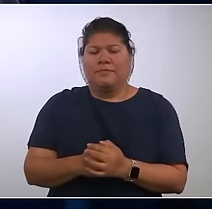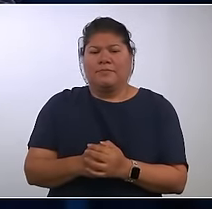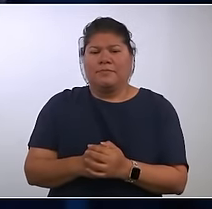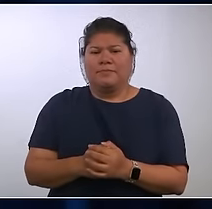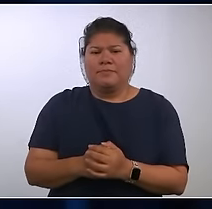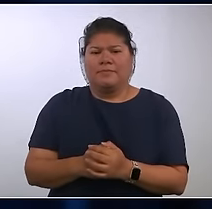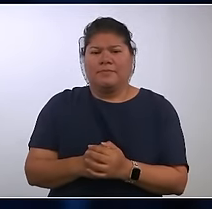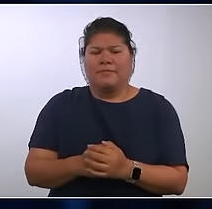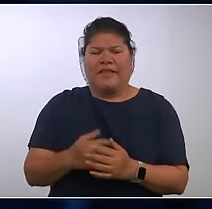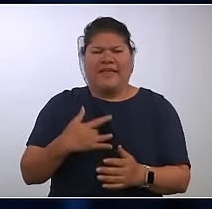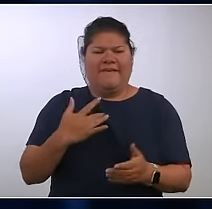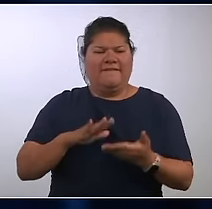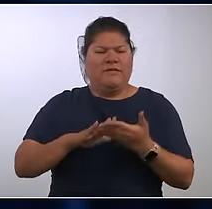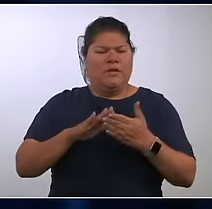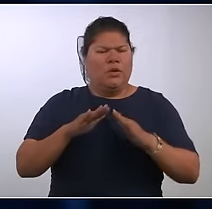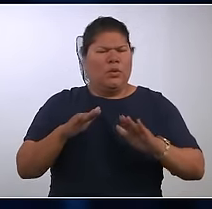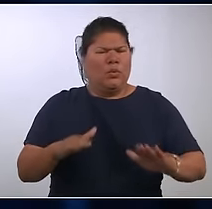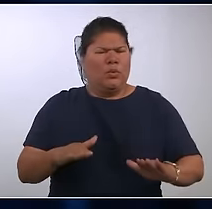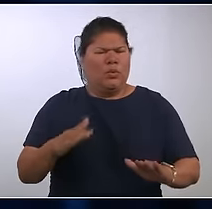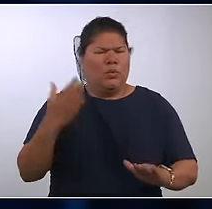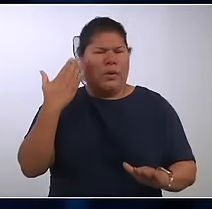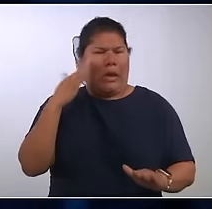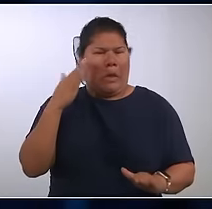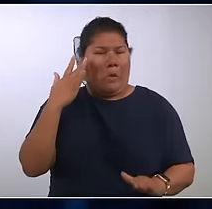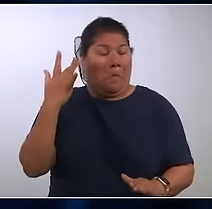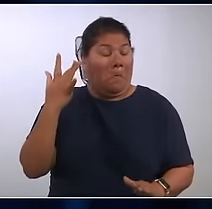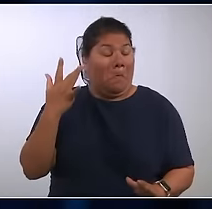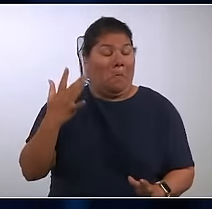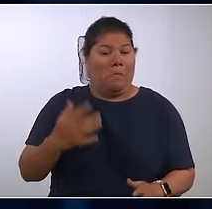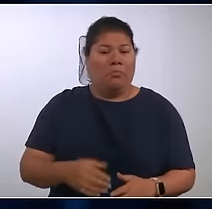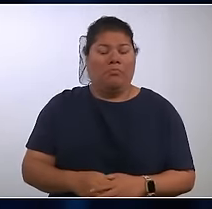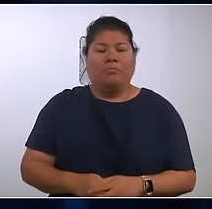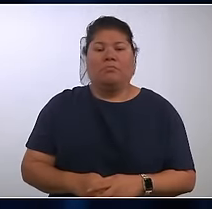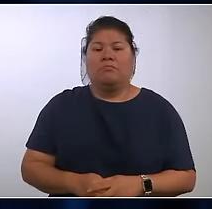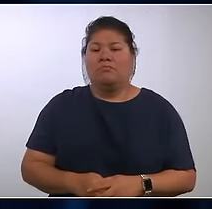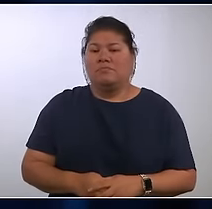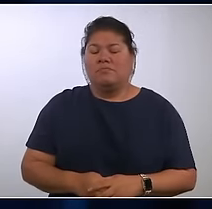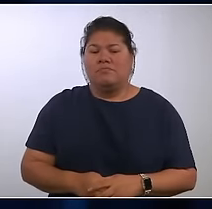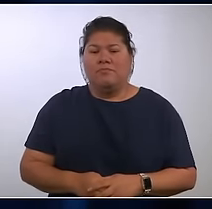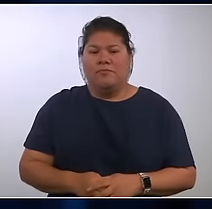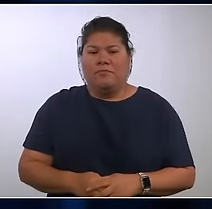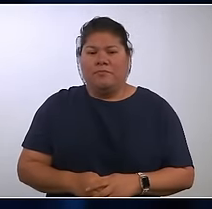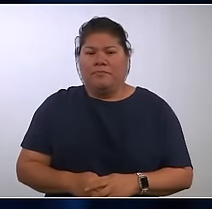Me siento muy tranquilo ahorita, no sé por qué. I feel very calm. I'm not sure why.